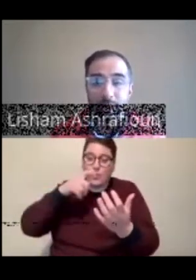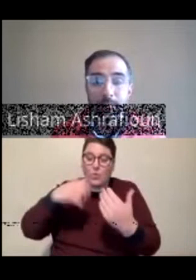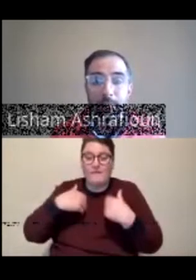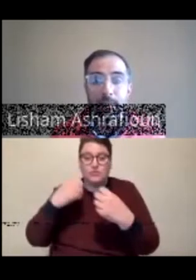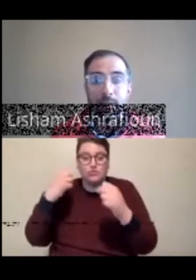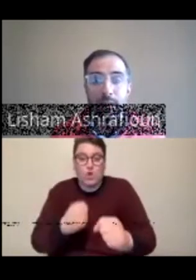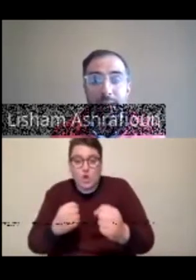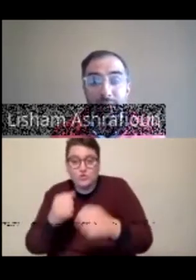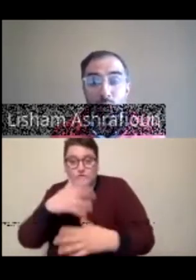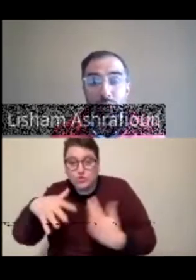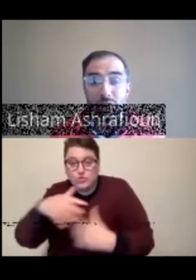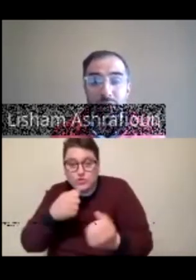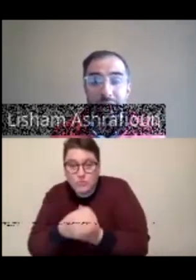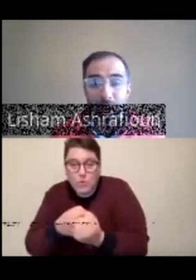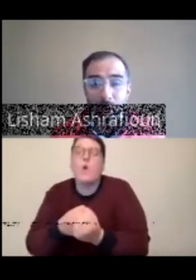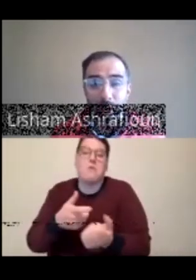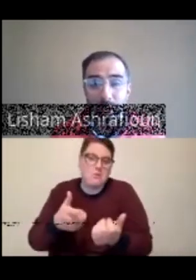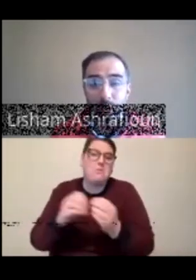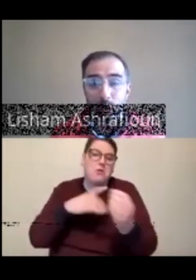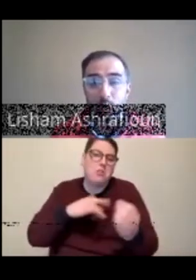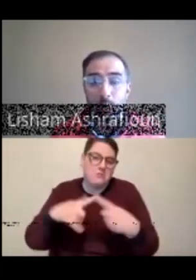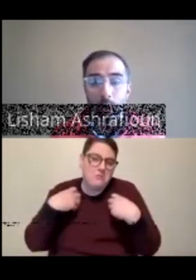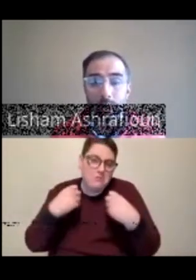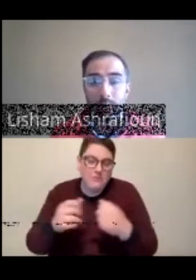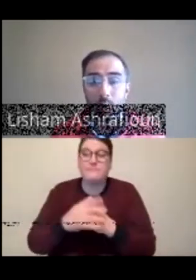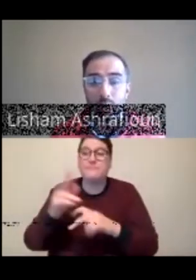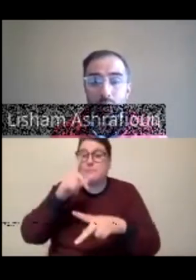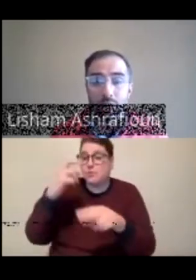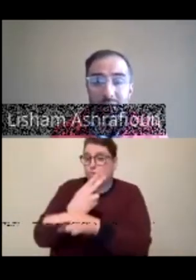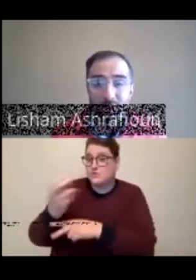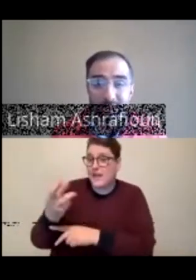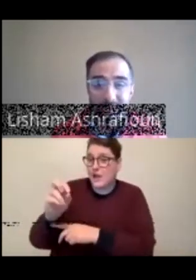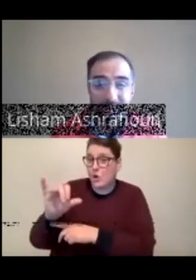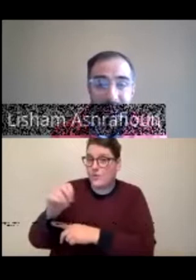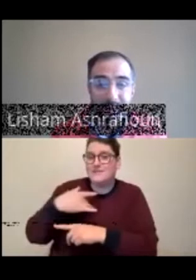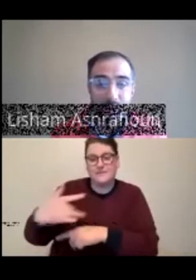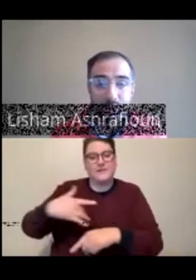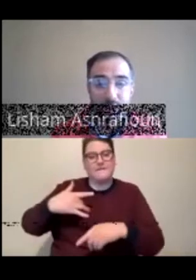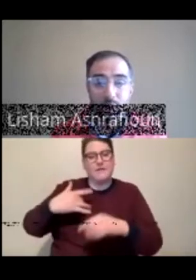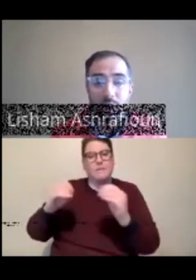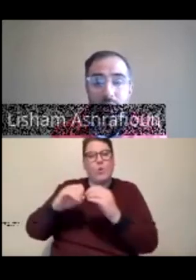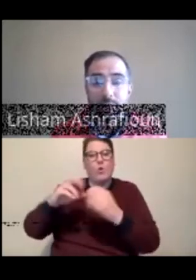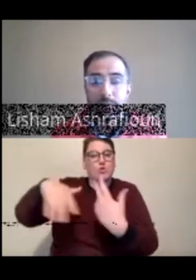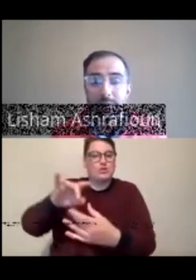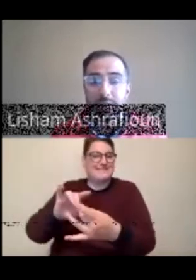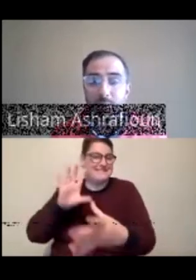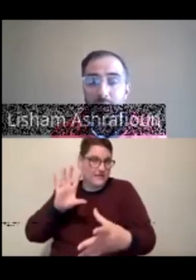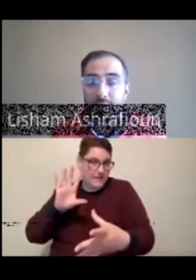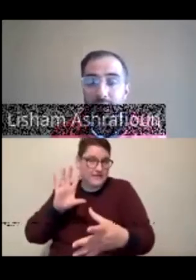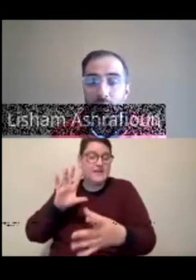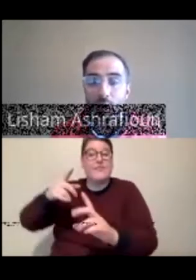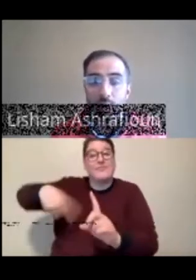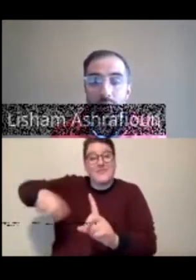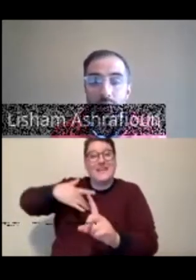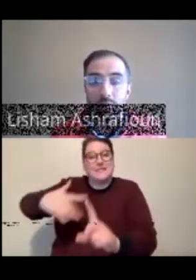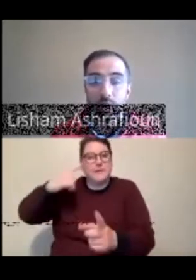family. Individuals using heroin who report being more socially disconnected also tend to believe